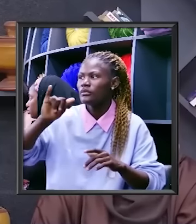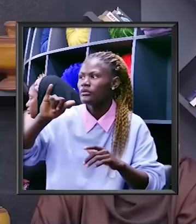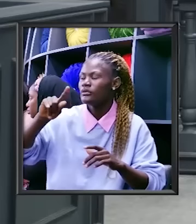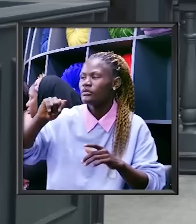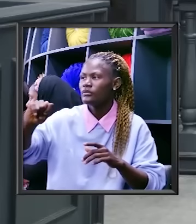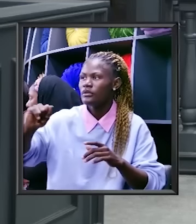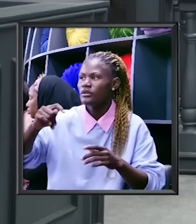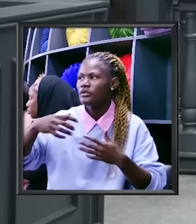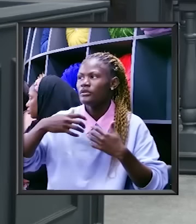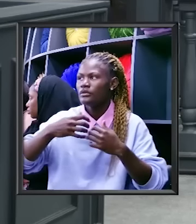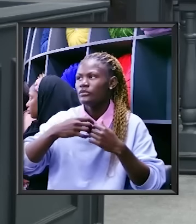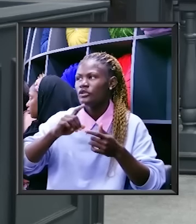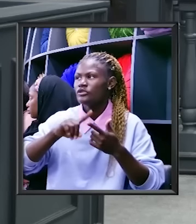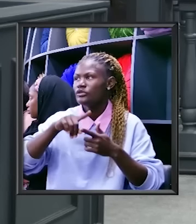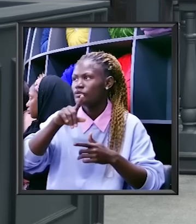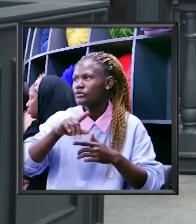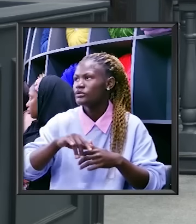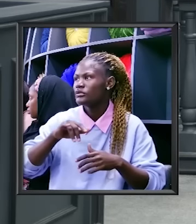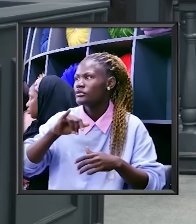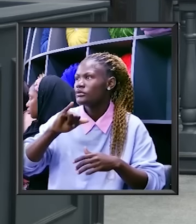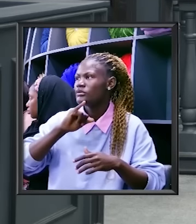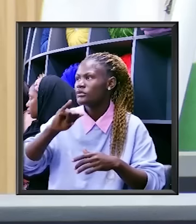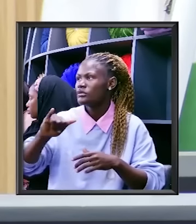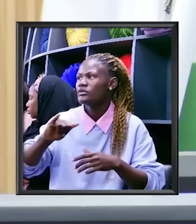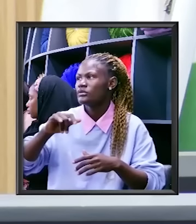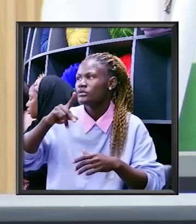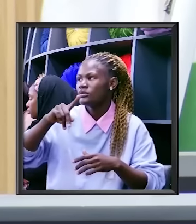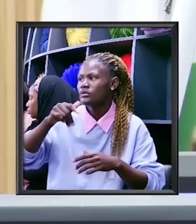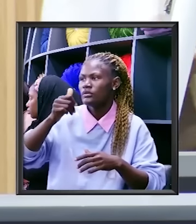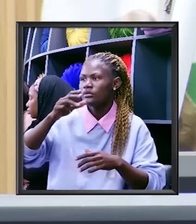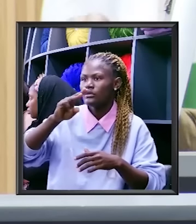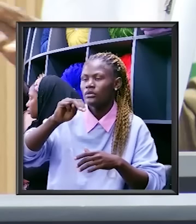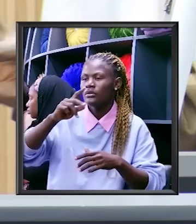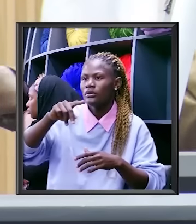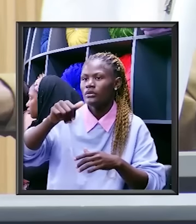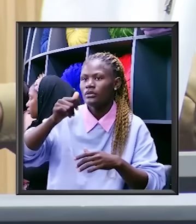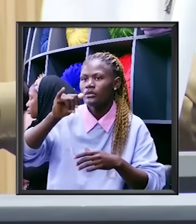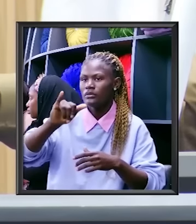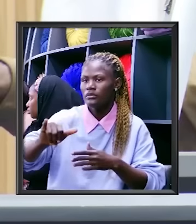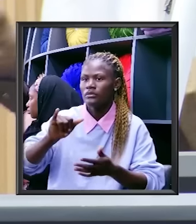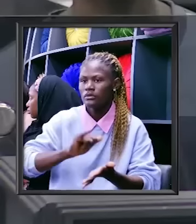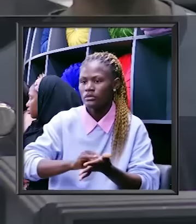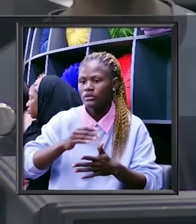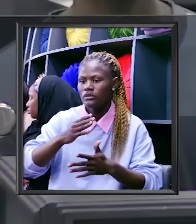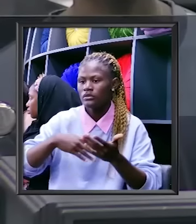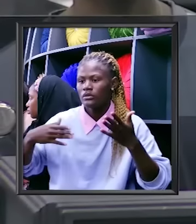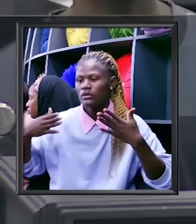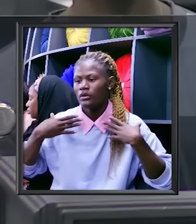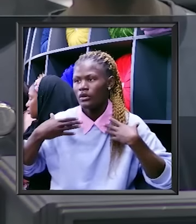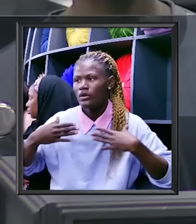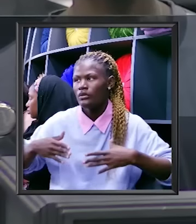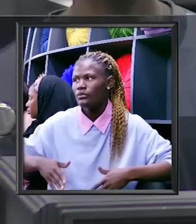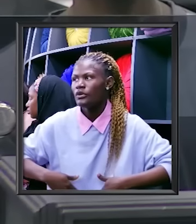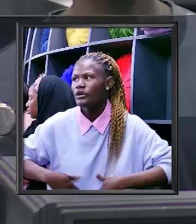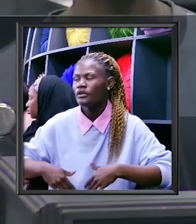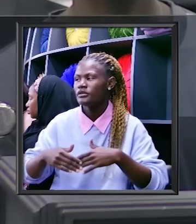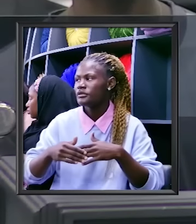The machine. It was Pampe. They wrote in beer Pampe. They now told me that somebody that I must have a.